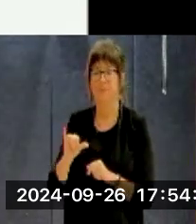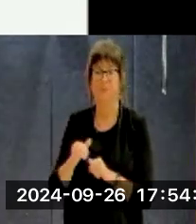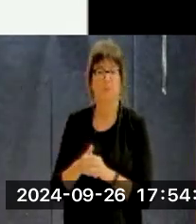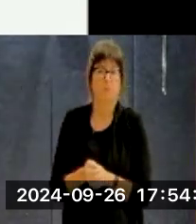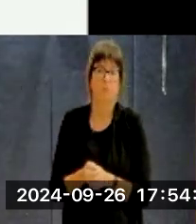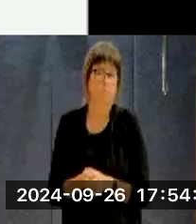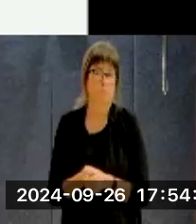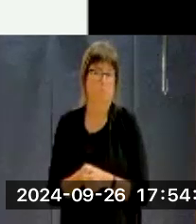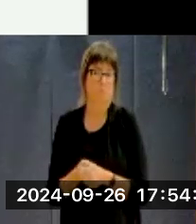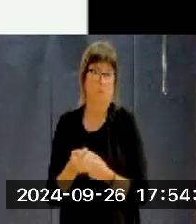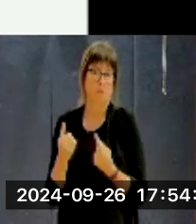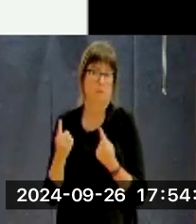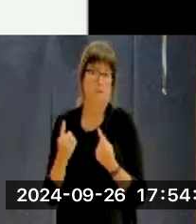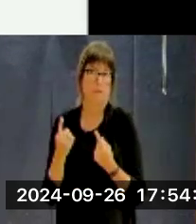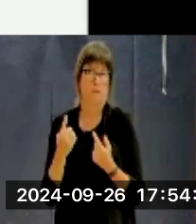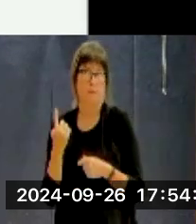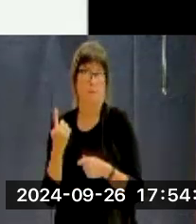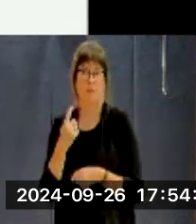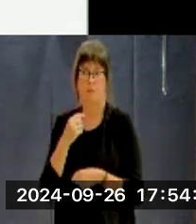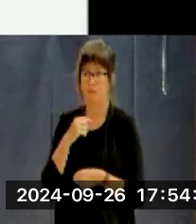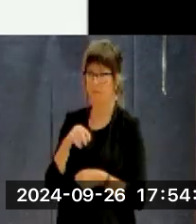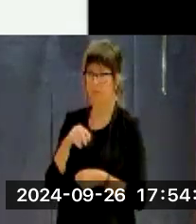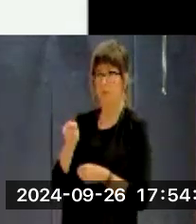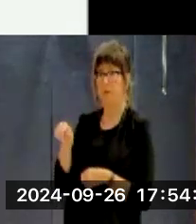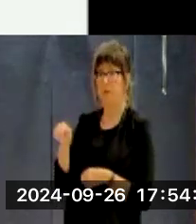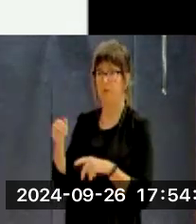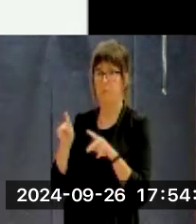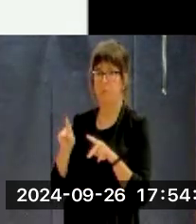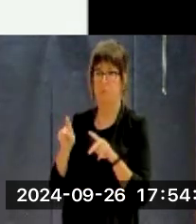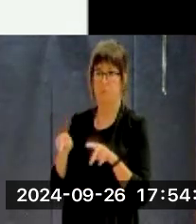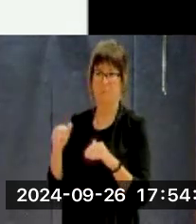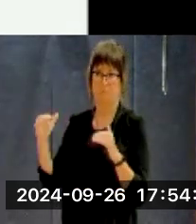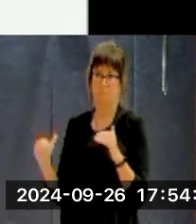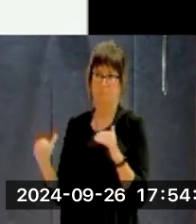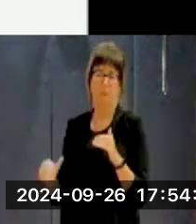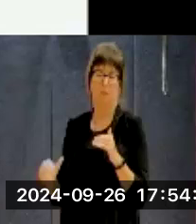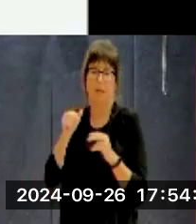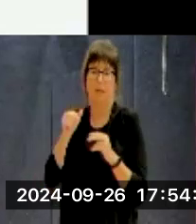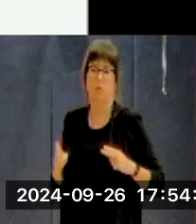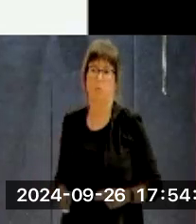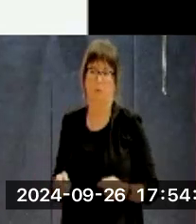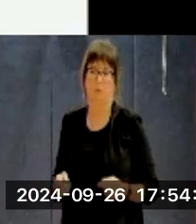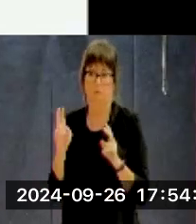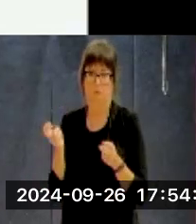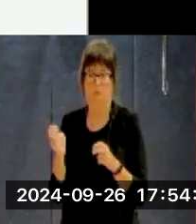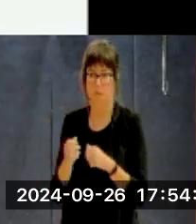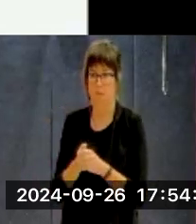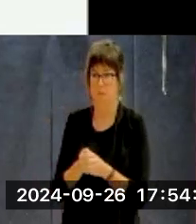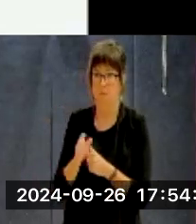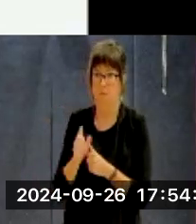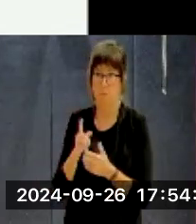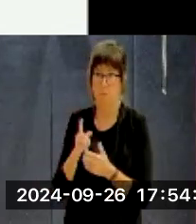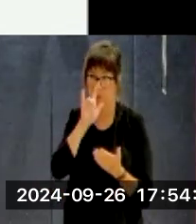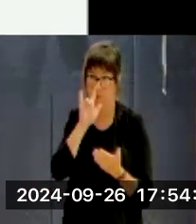perhaps somebody doesn't view another person as fully human, and that can play out a number of different ways,